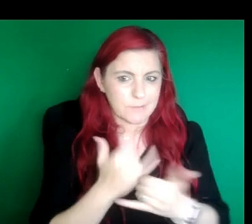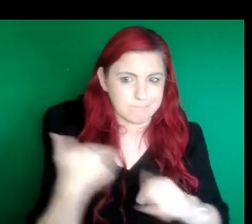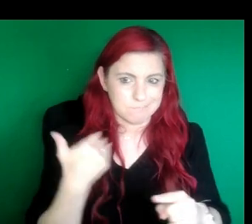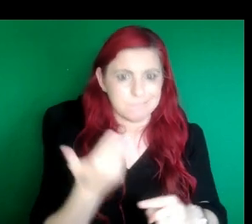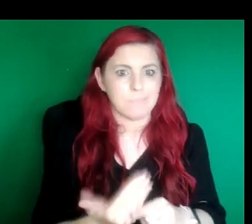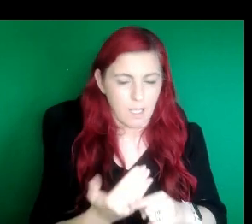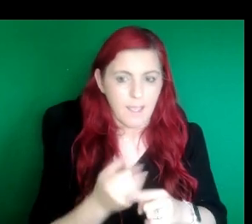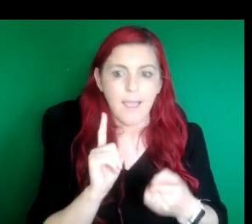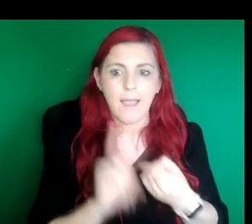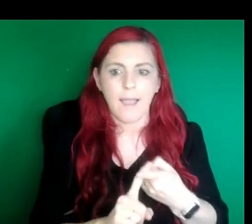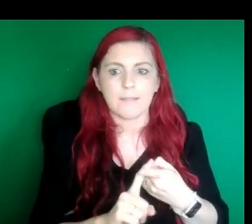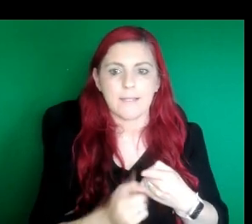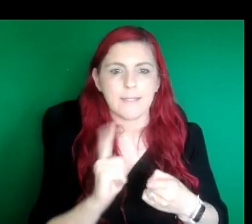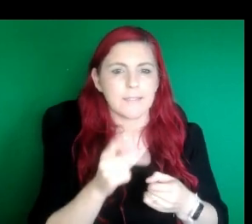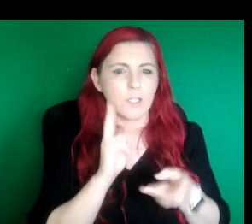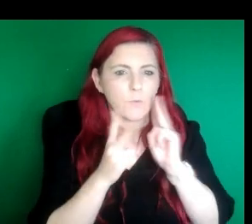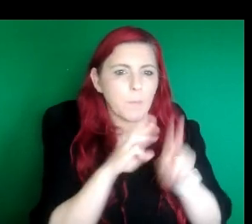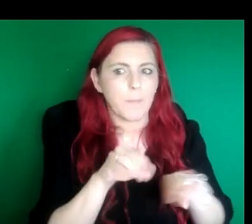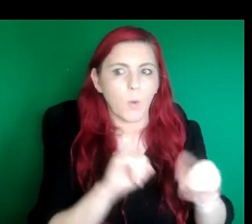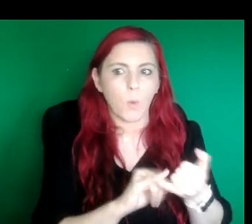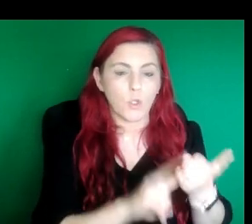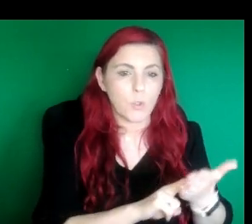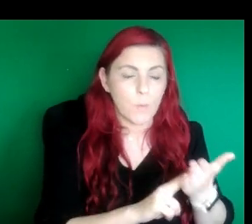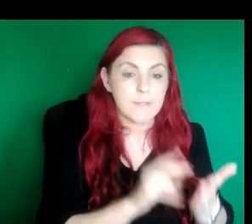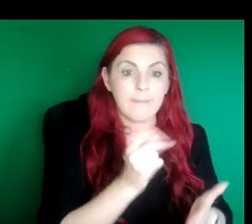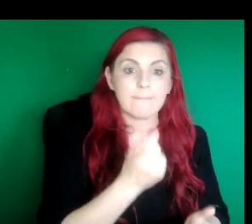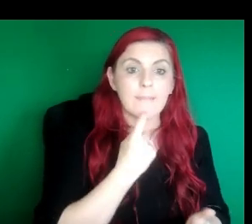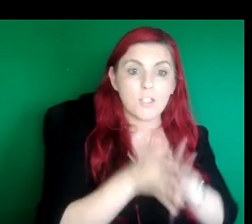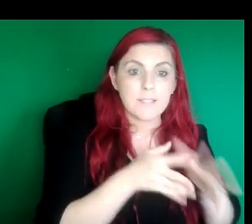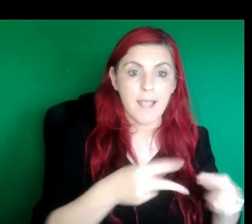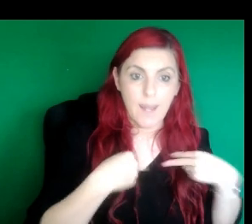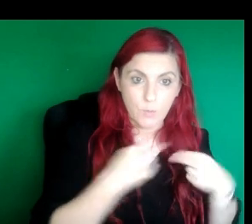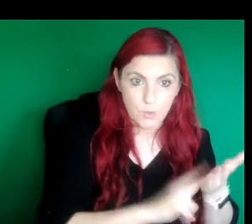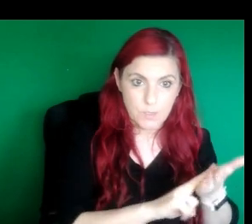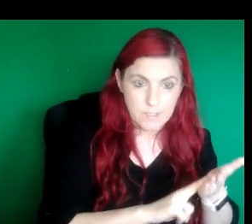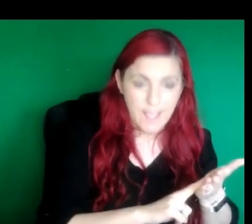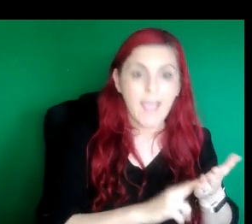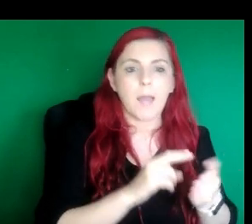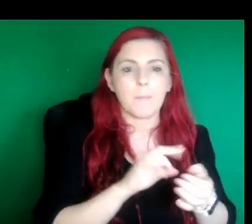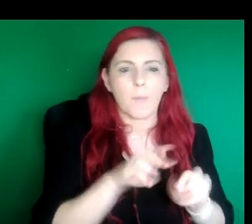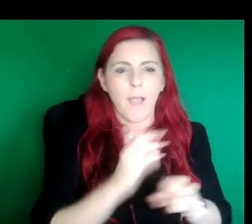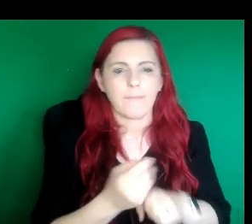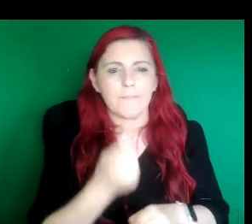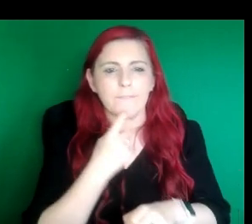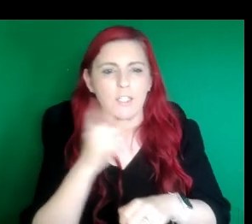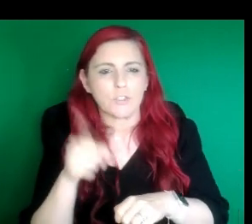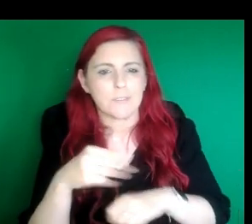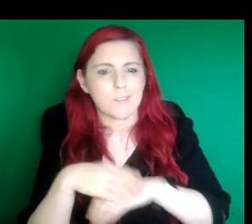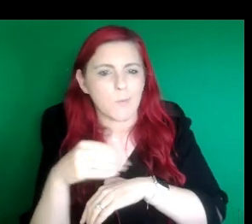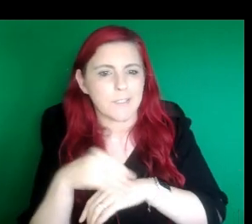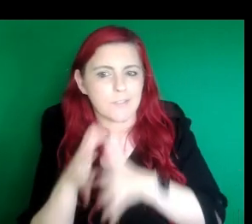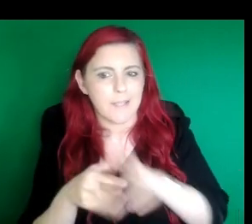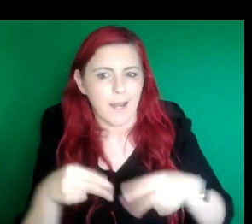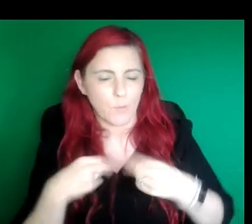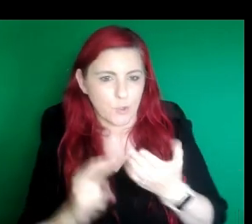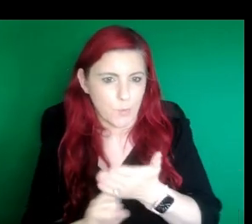had passed. And I did interviews with people who were Finland Sign Language users and Finland Swedish Sign Language users. I did 1 interview